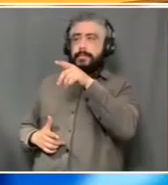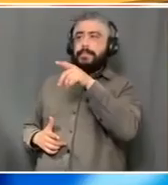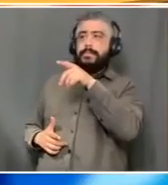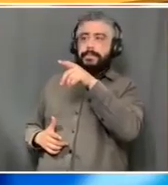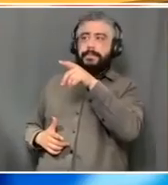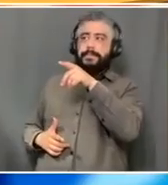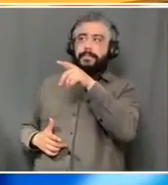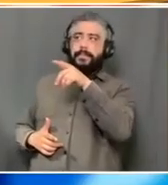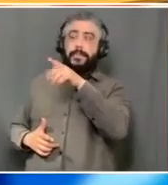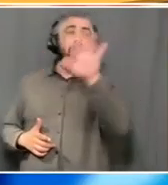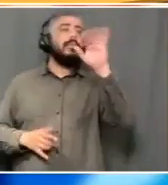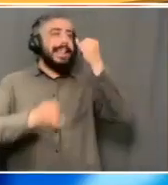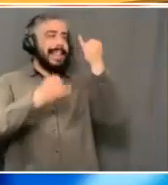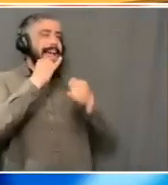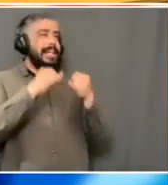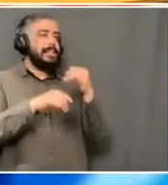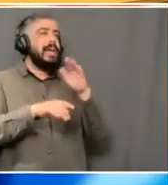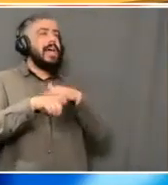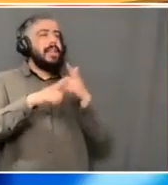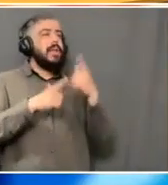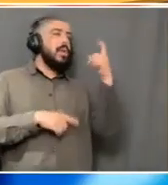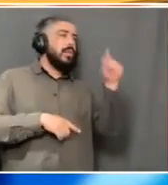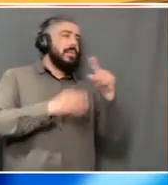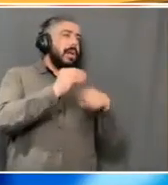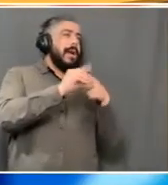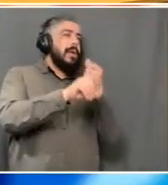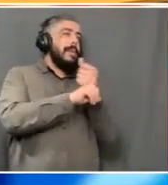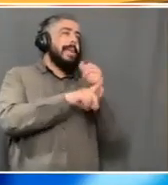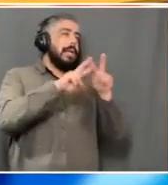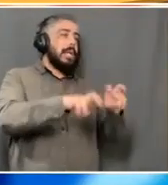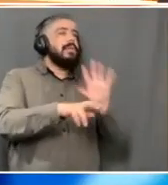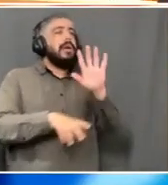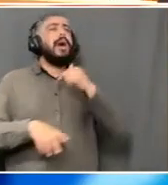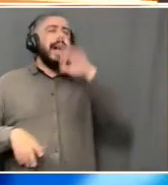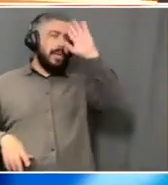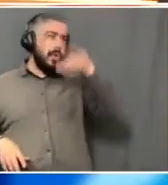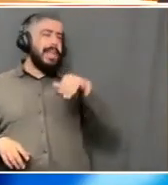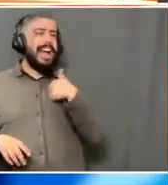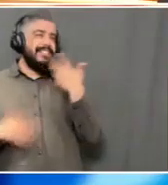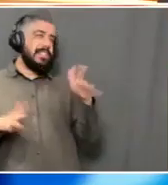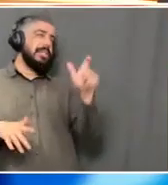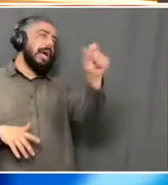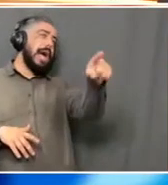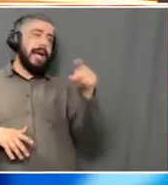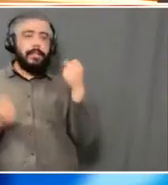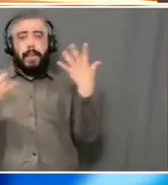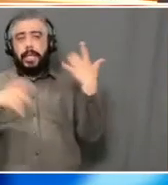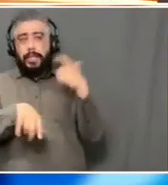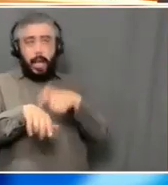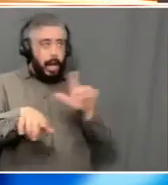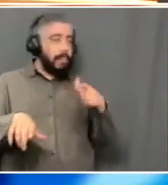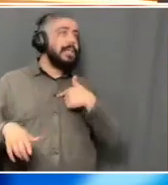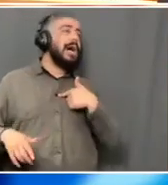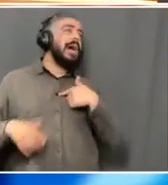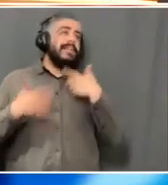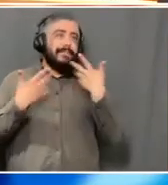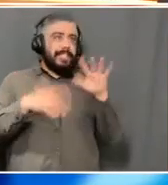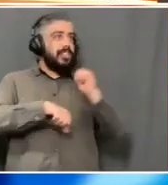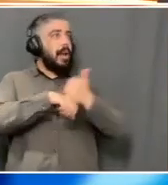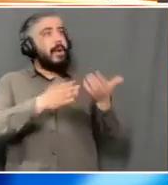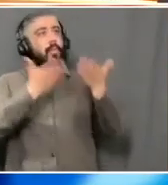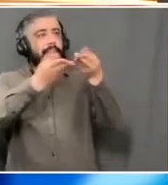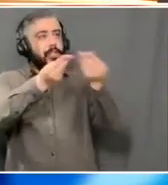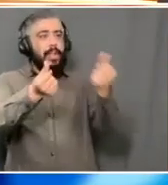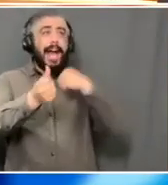Last thing on this, and then one question on impact analysis. I know I've asked this many times. I did a resolution about this that I don't think has